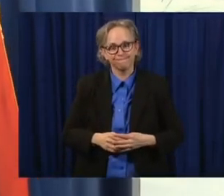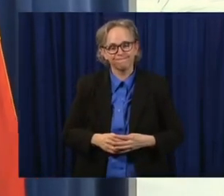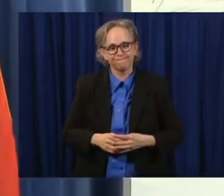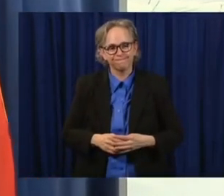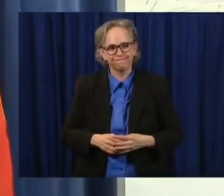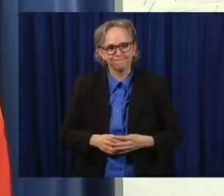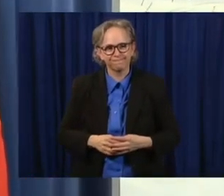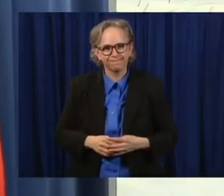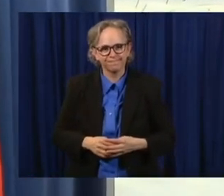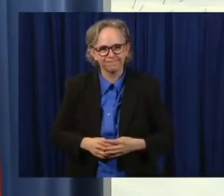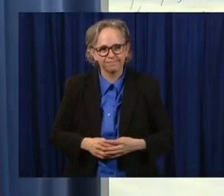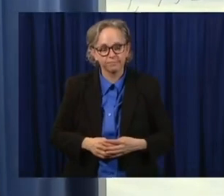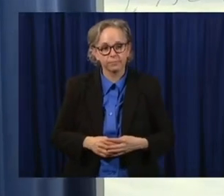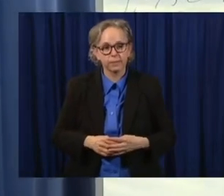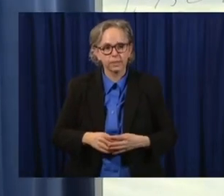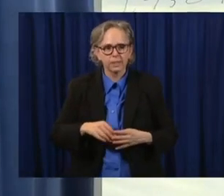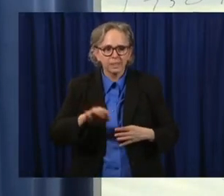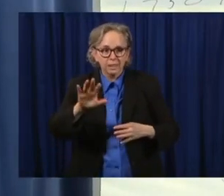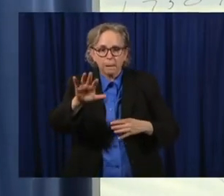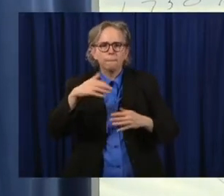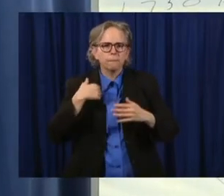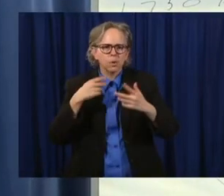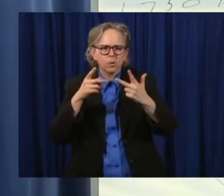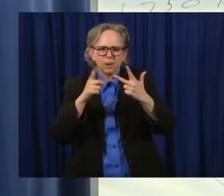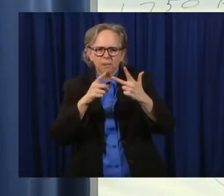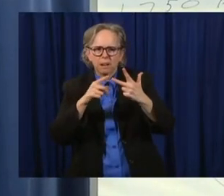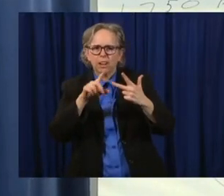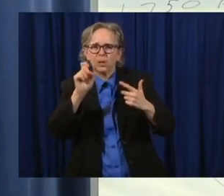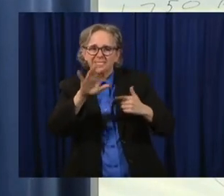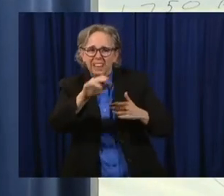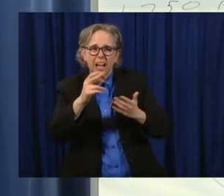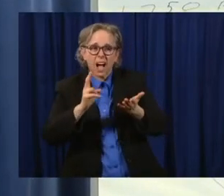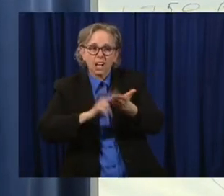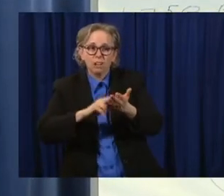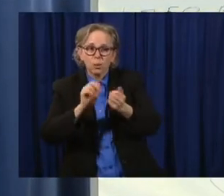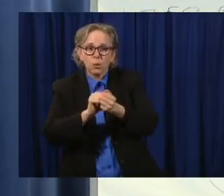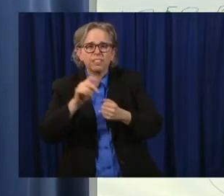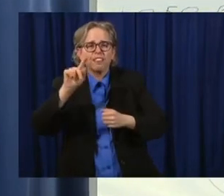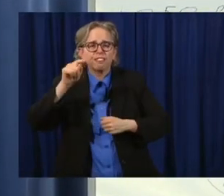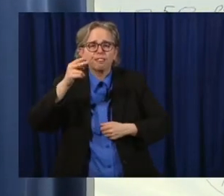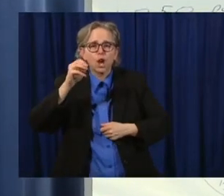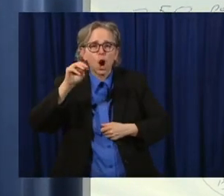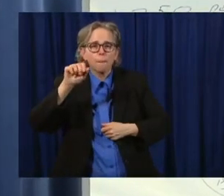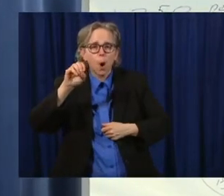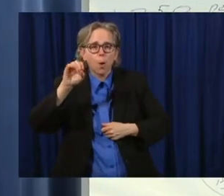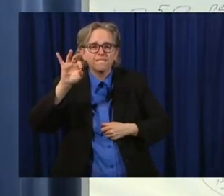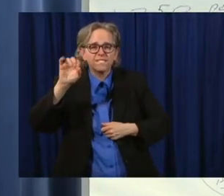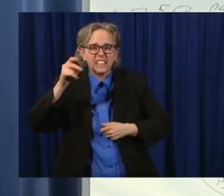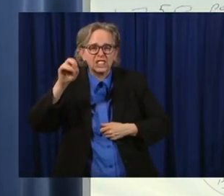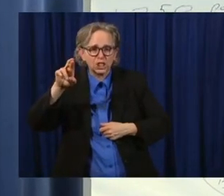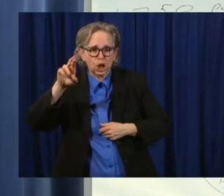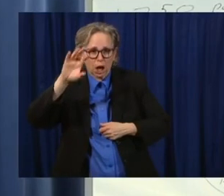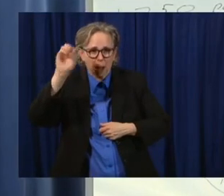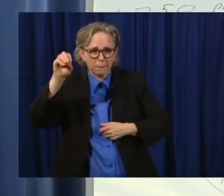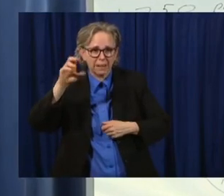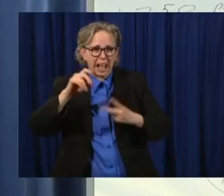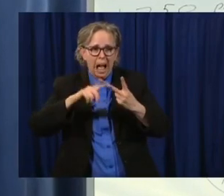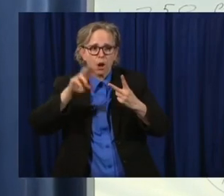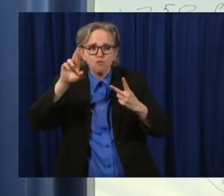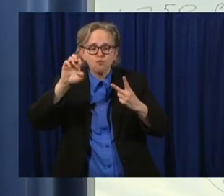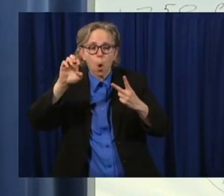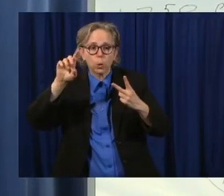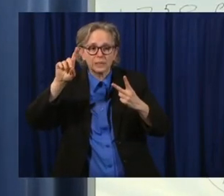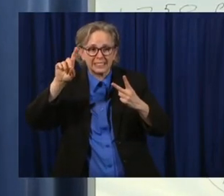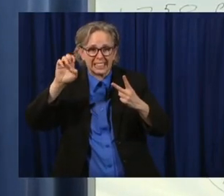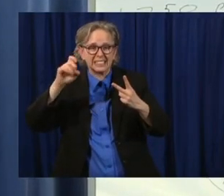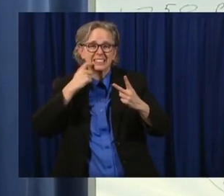My third item was if we could please get copies of the contracts with Thermo Fisher and Rodell Dental, that would be helpful.